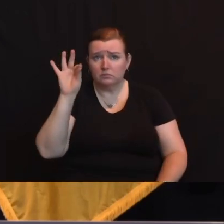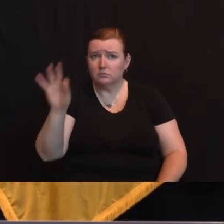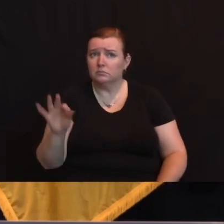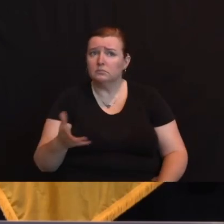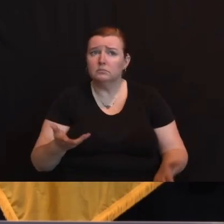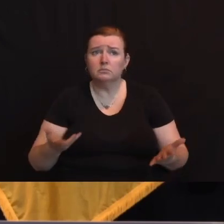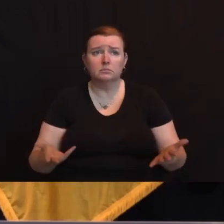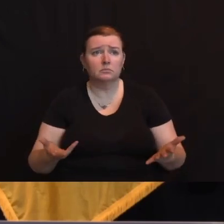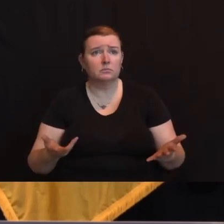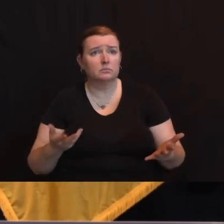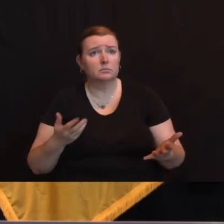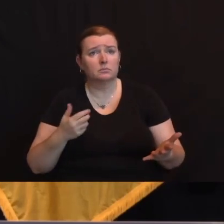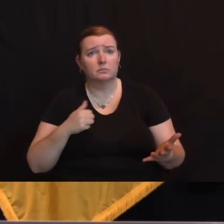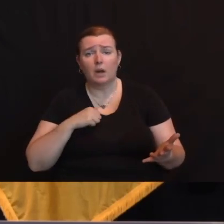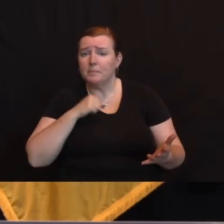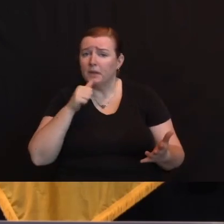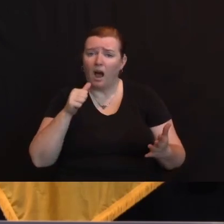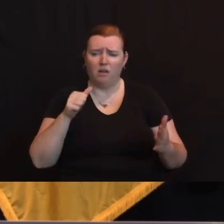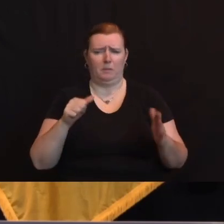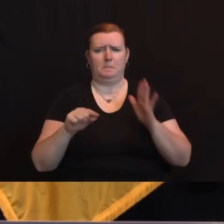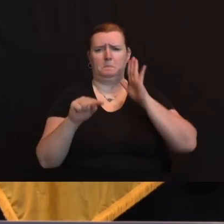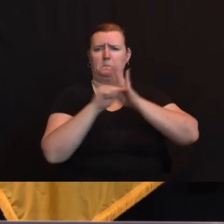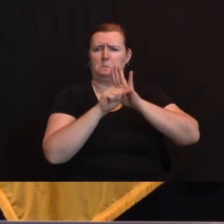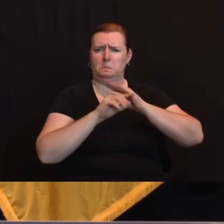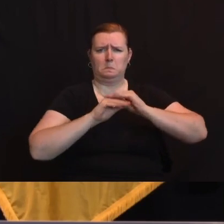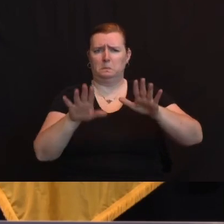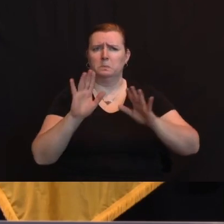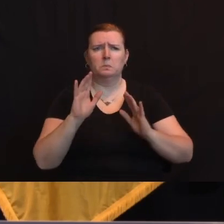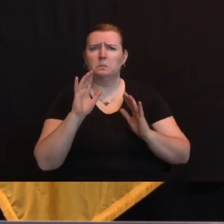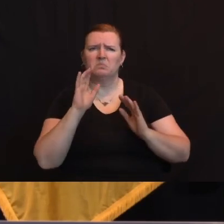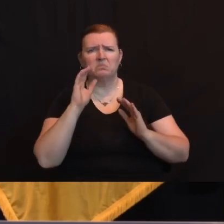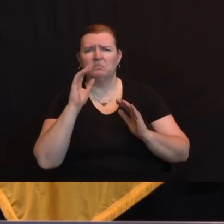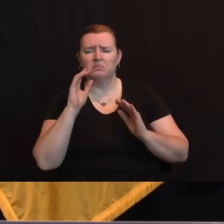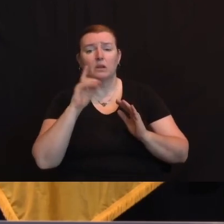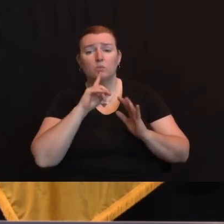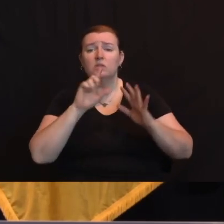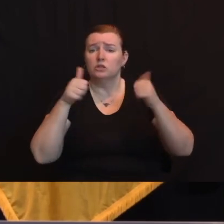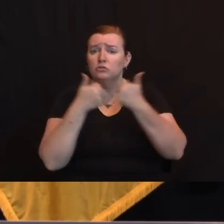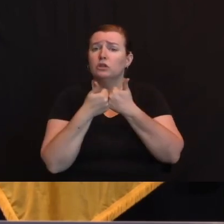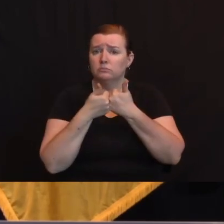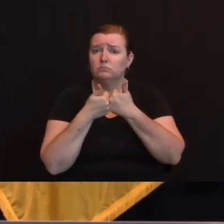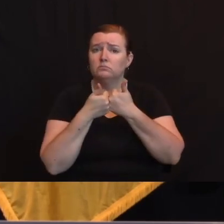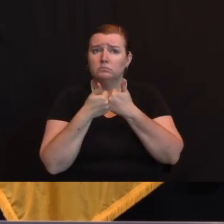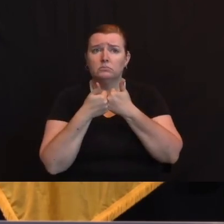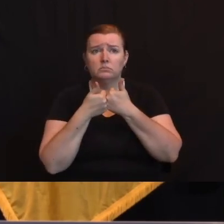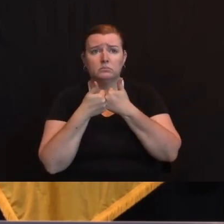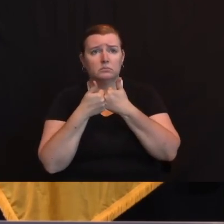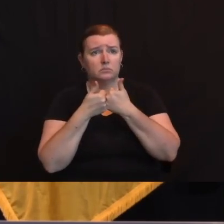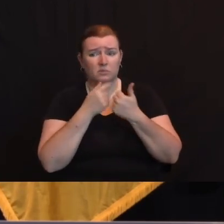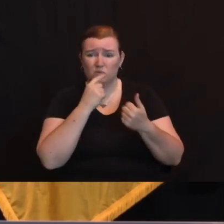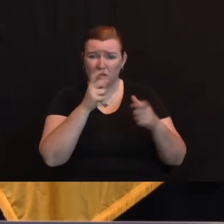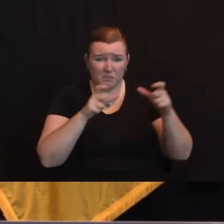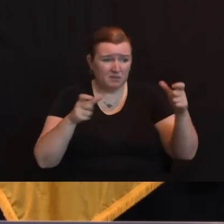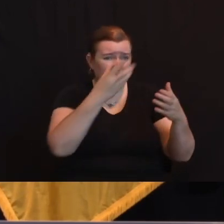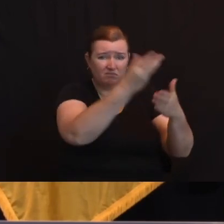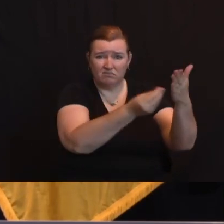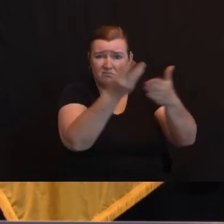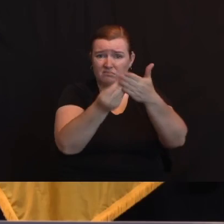a pessimist. As challenging as this is, as enormous as the toll is, we can recapture